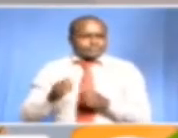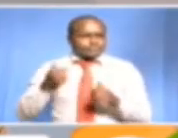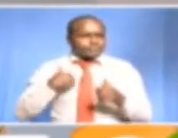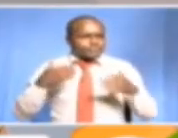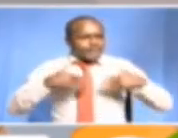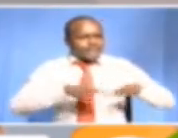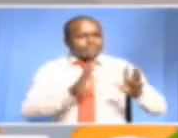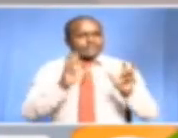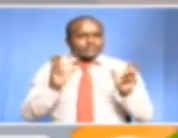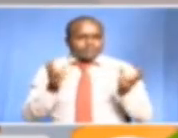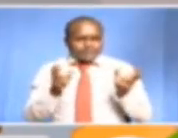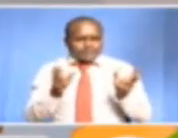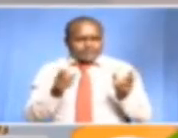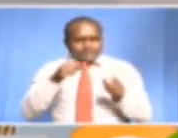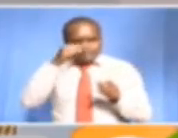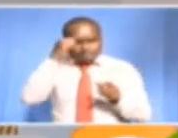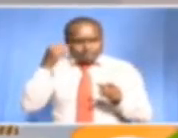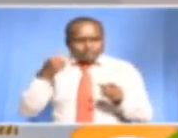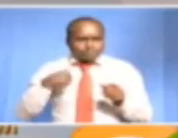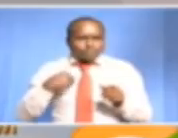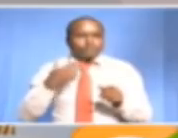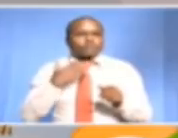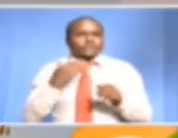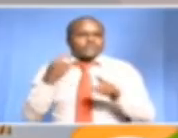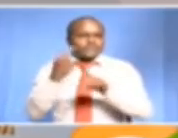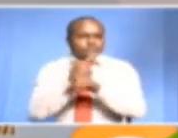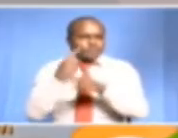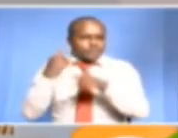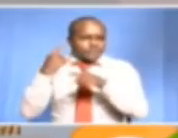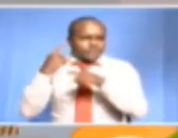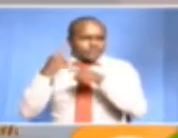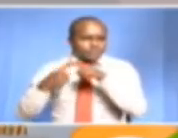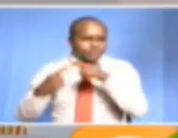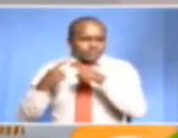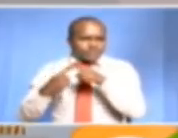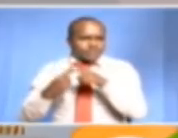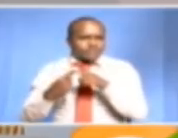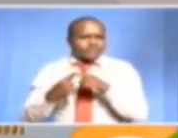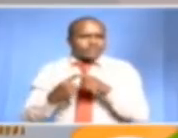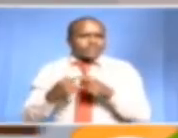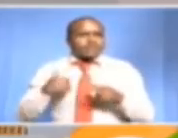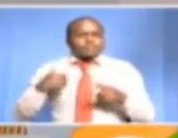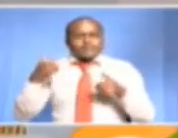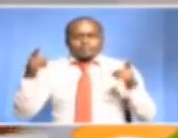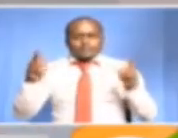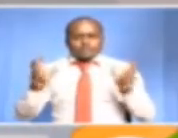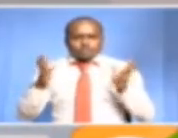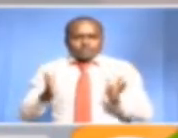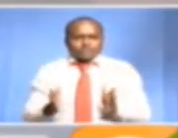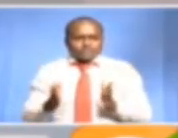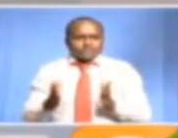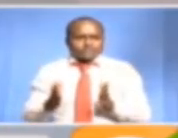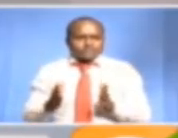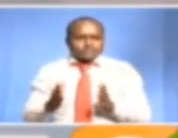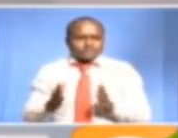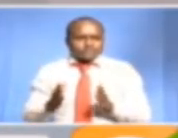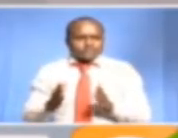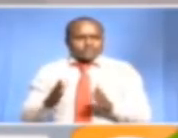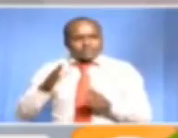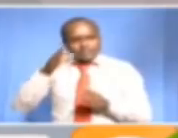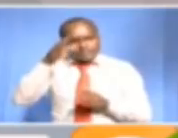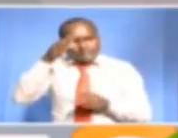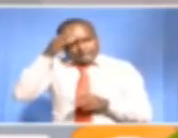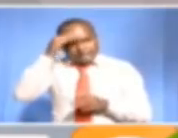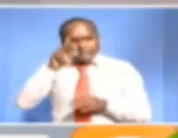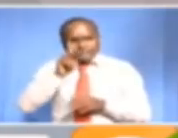because I wanted a different experience. I mean, I'm a journalist by you know, by training. I'm trained from the Kenya Institute of Mass